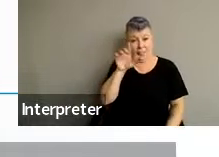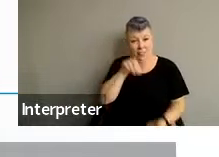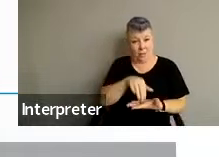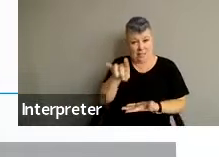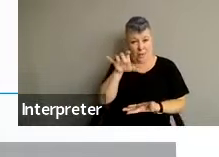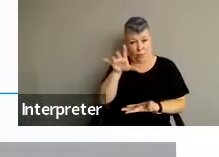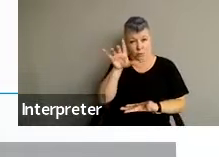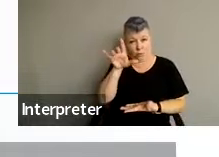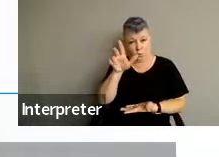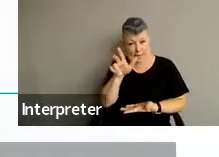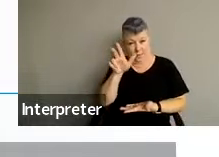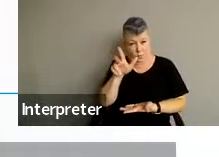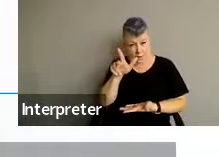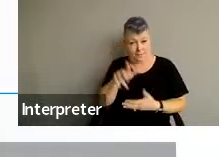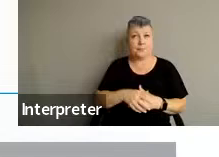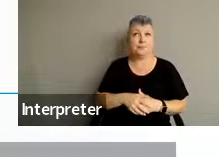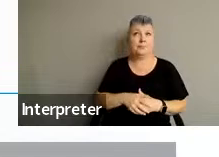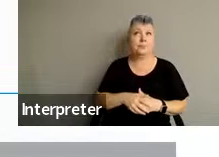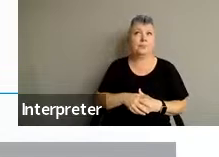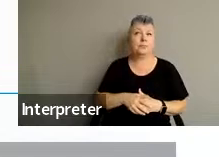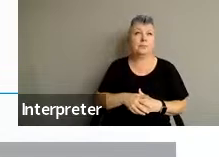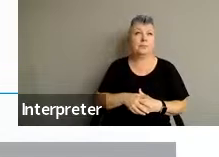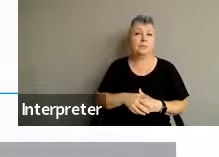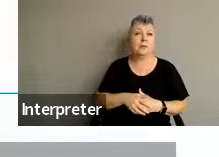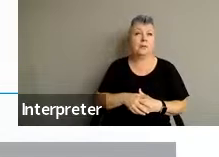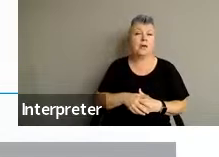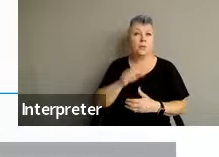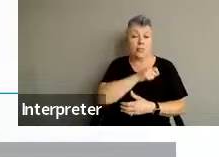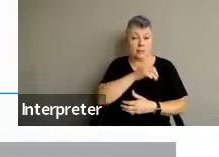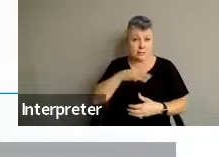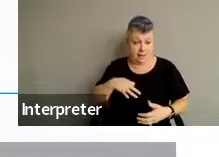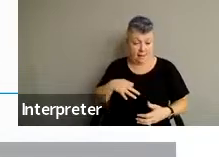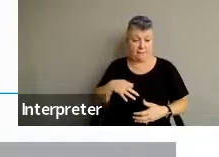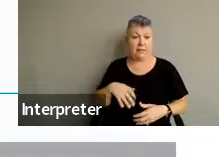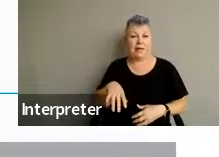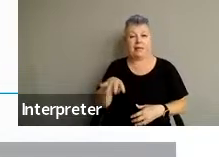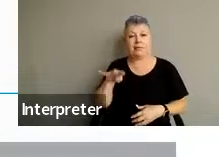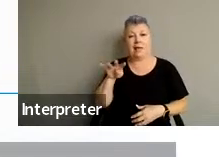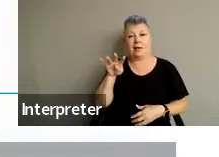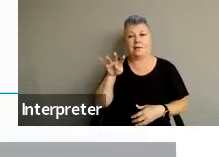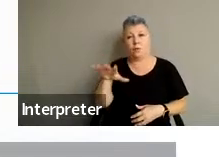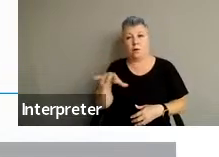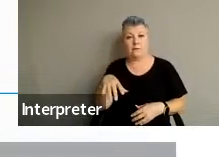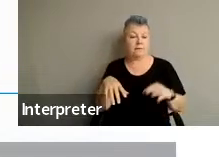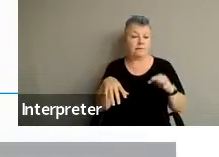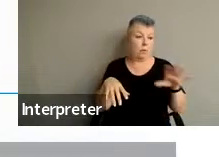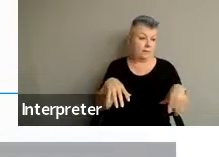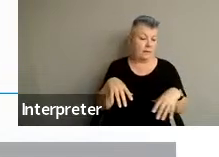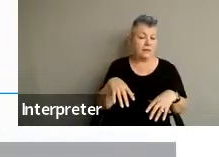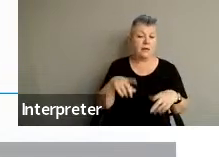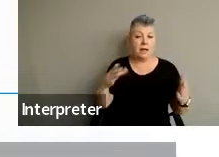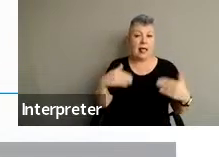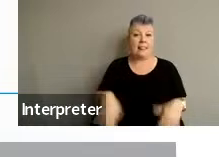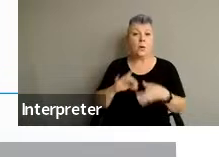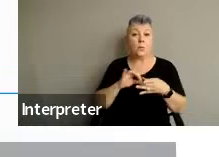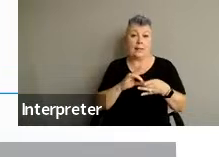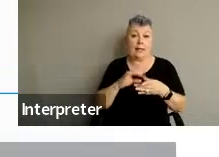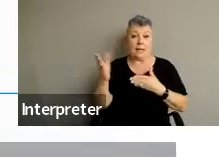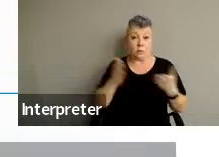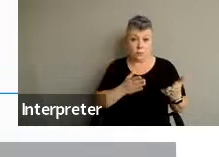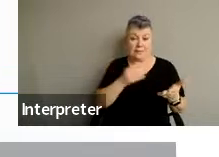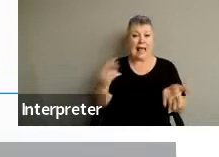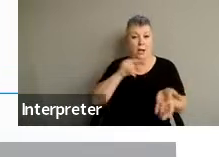185 staff, 485 split between registered behavior technicians and paraprofessionals. And then of course, our related services and